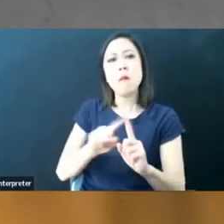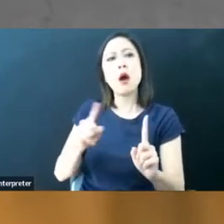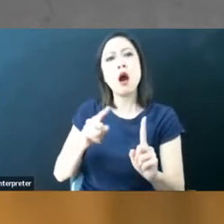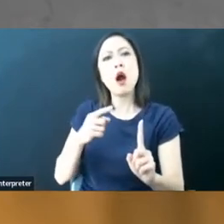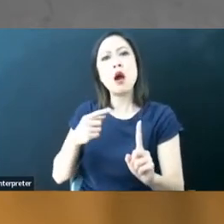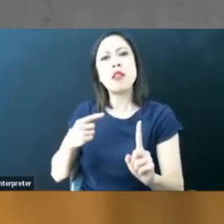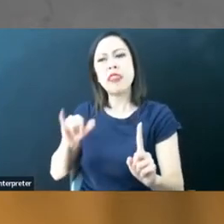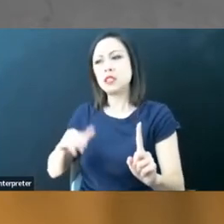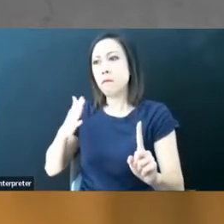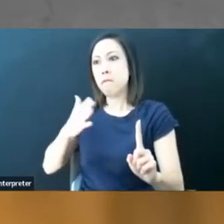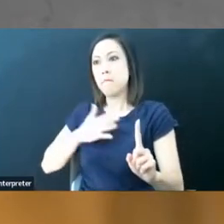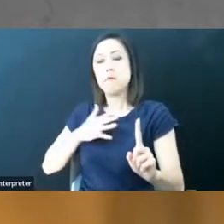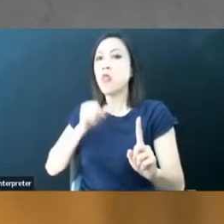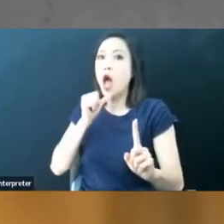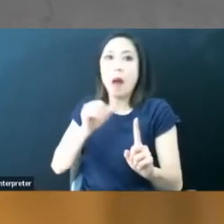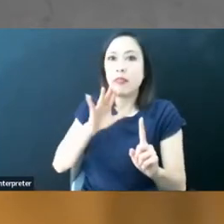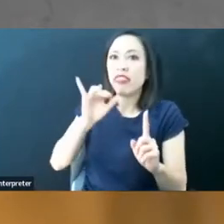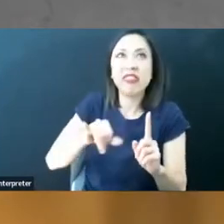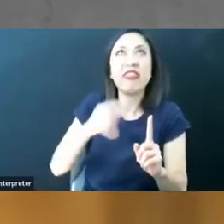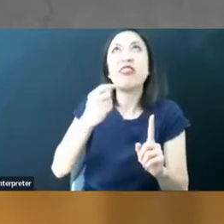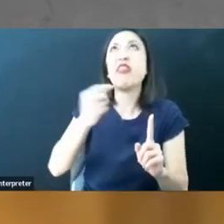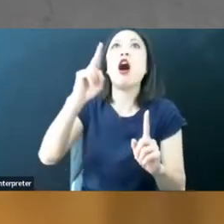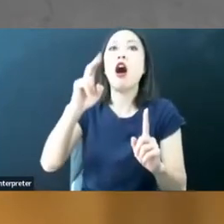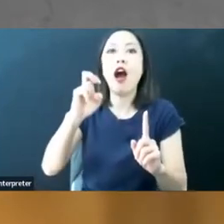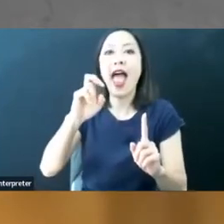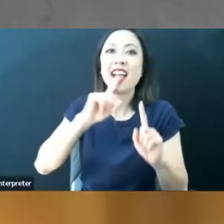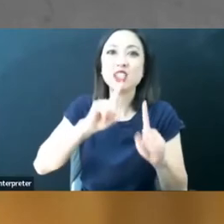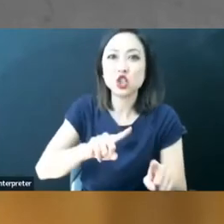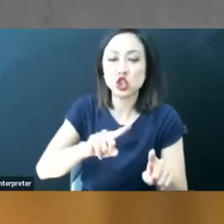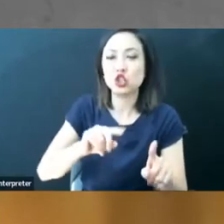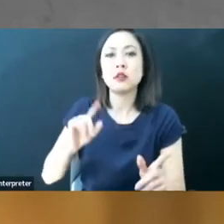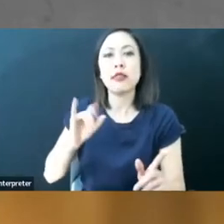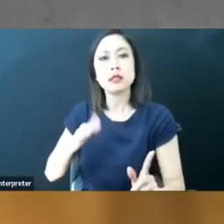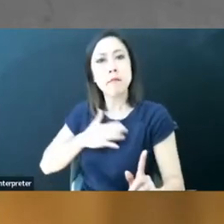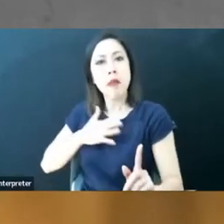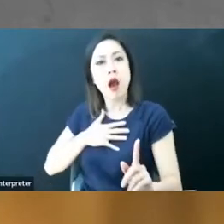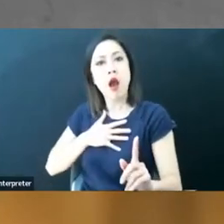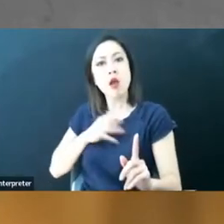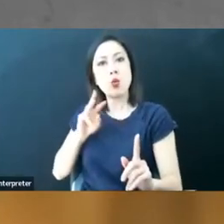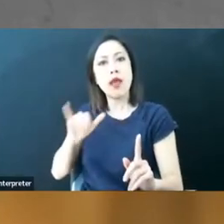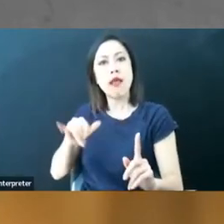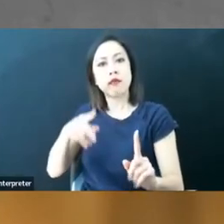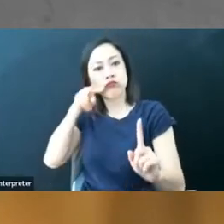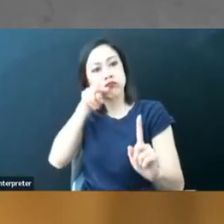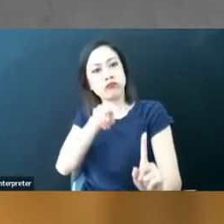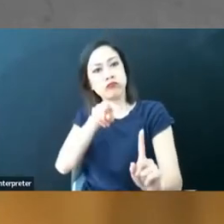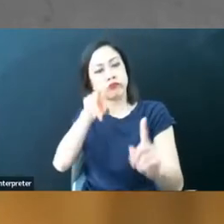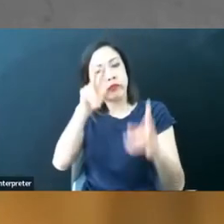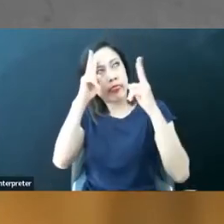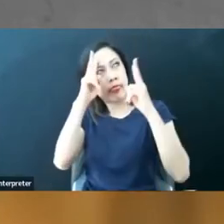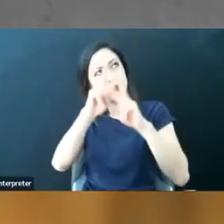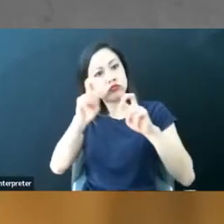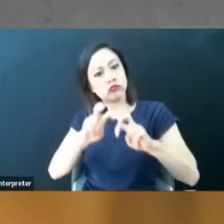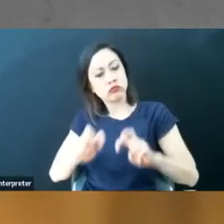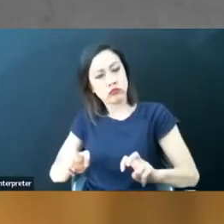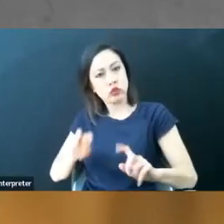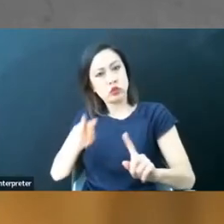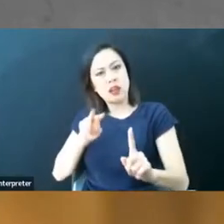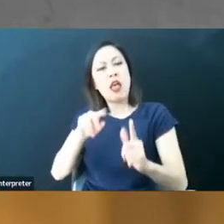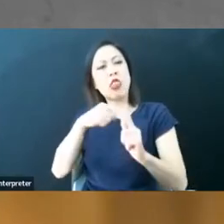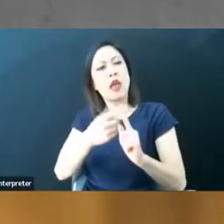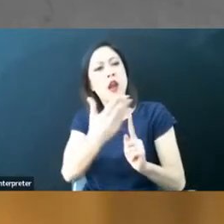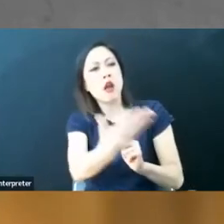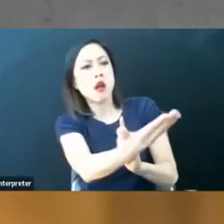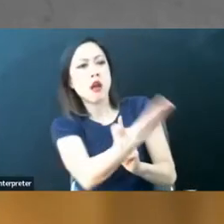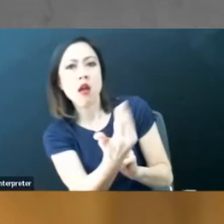thinking that's anchored in data. Both of those, I think, help bust through what might otherwise be discomfort in